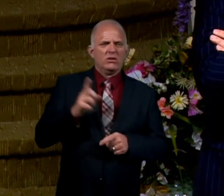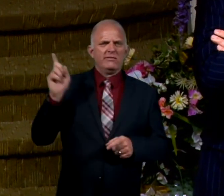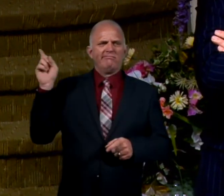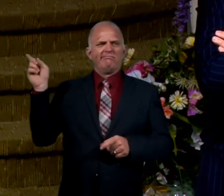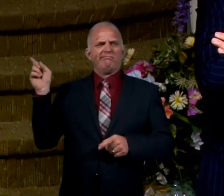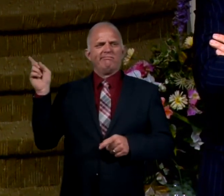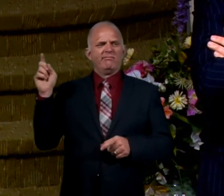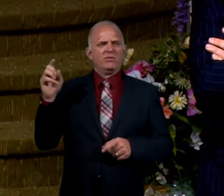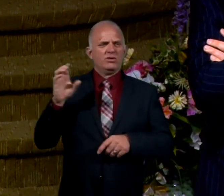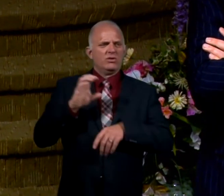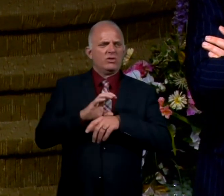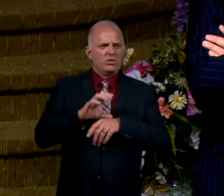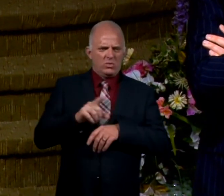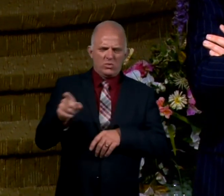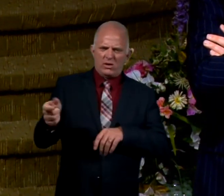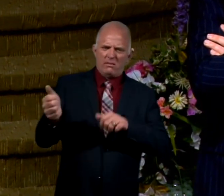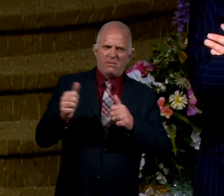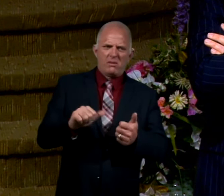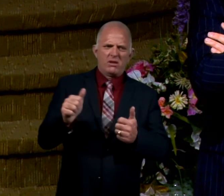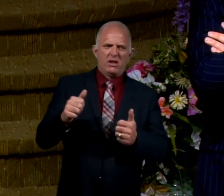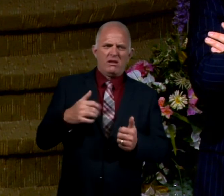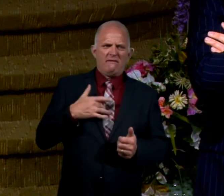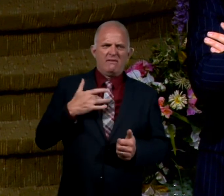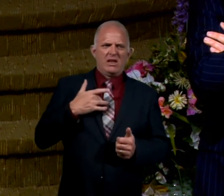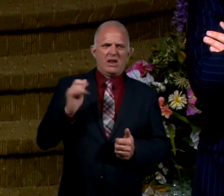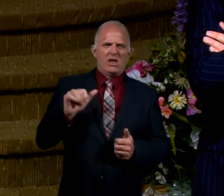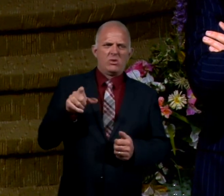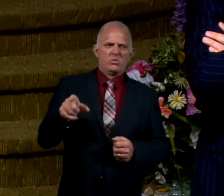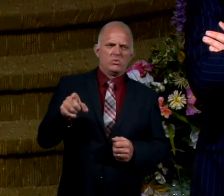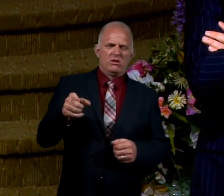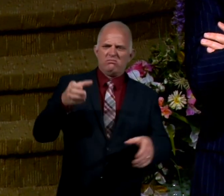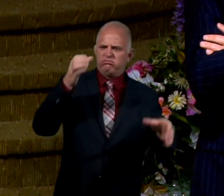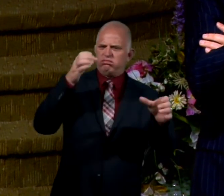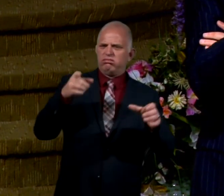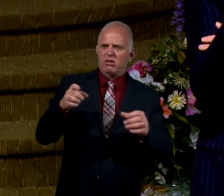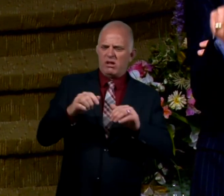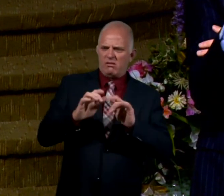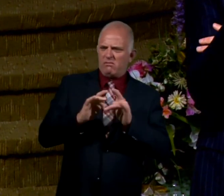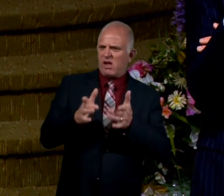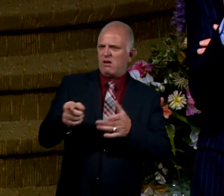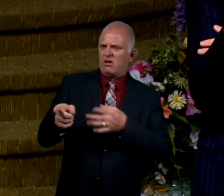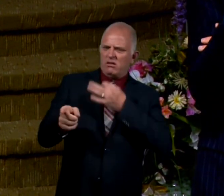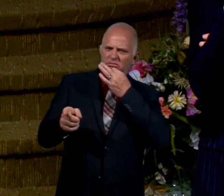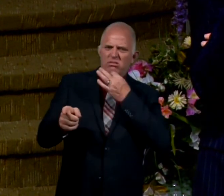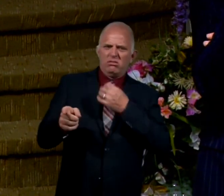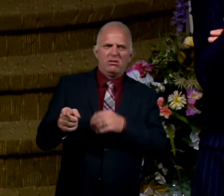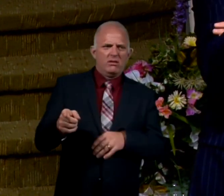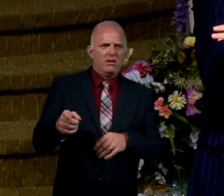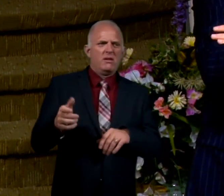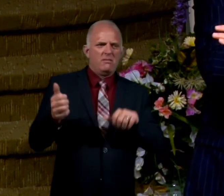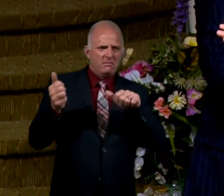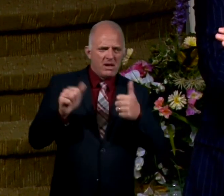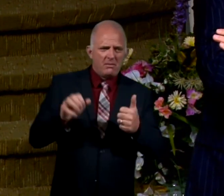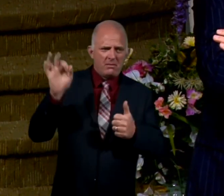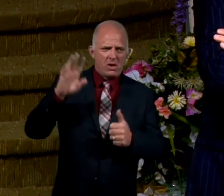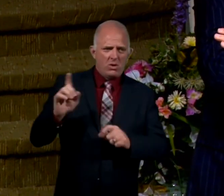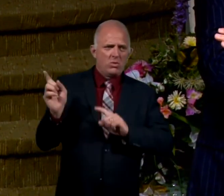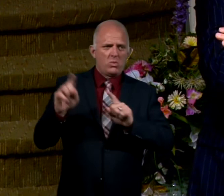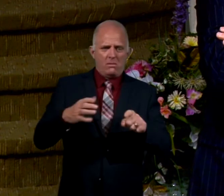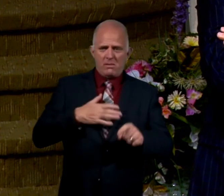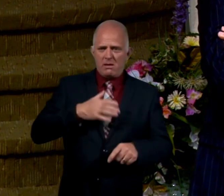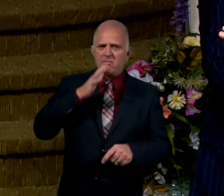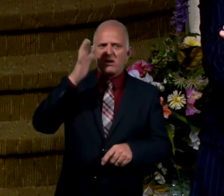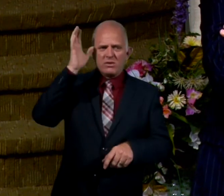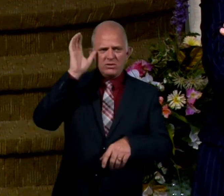Baptists seem to know the Bible." He said, "A Baptist pastor goes to my mom and dad and says, they love him to death." I